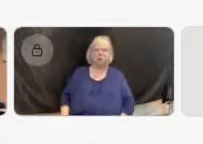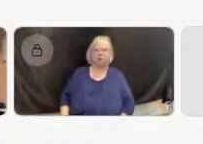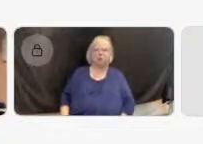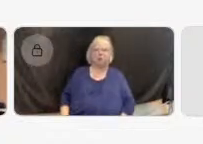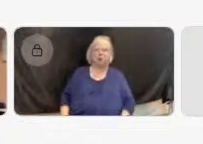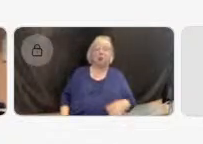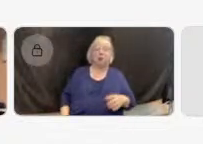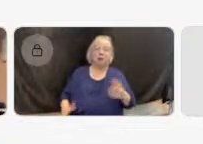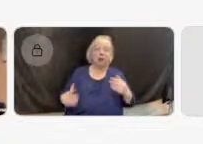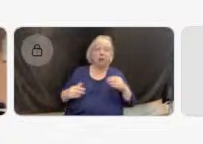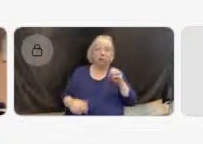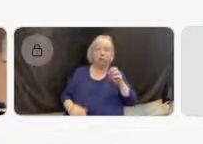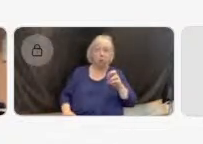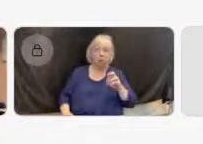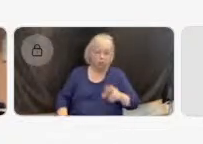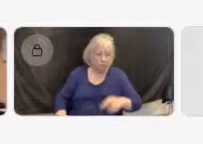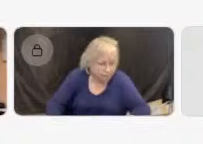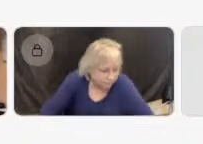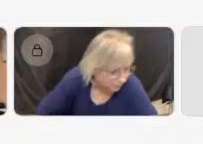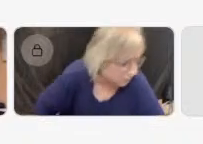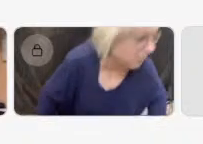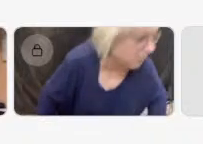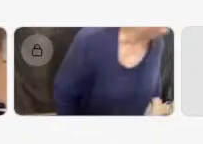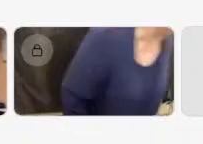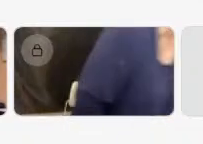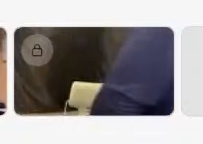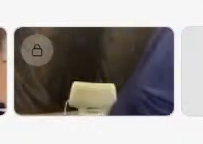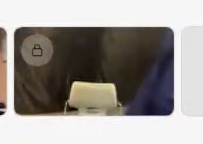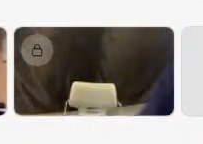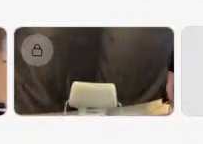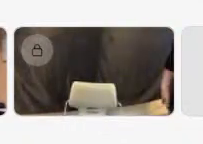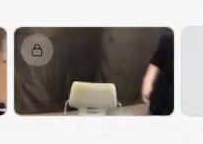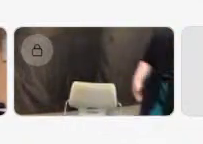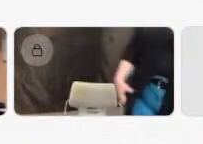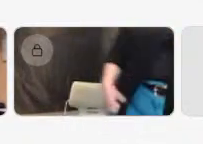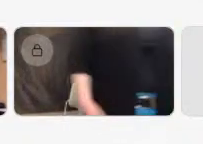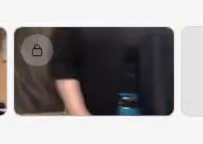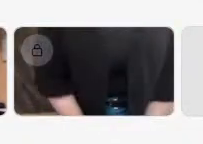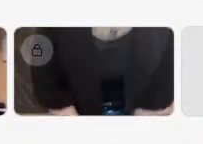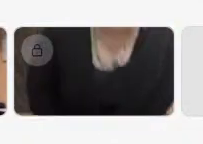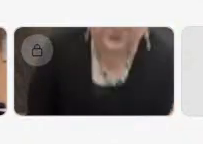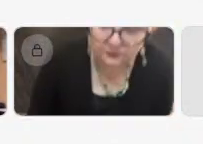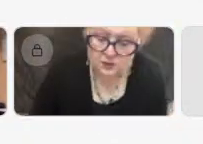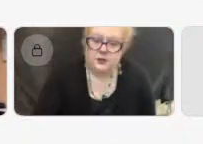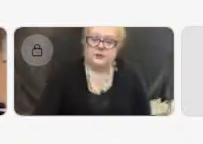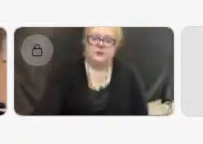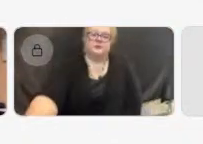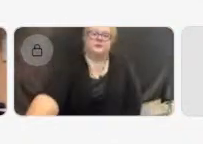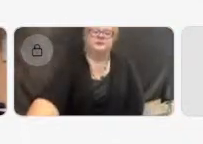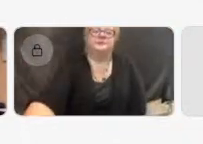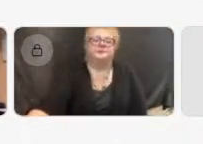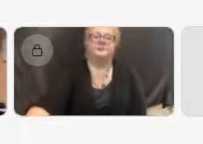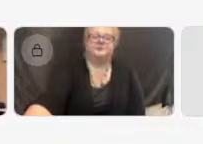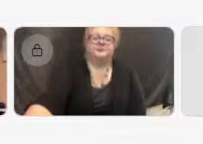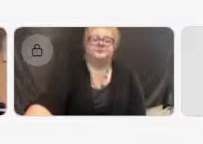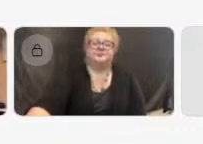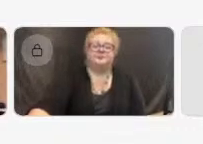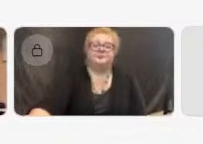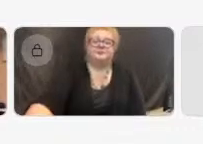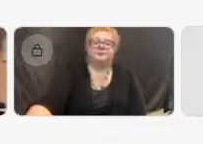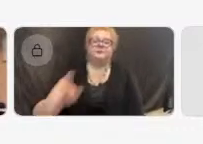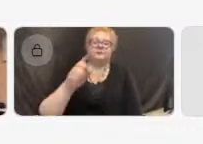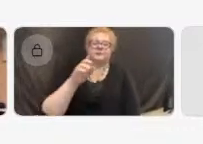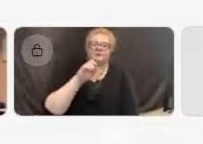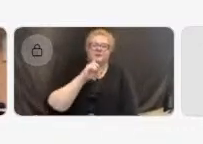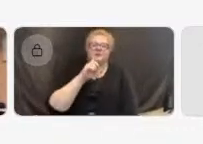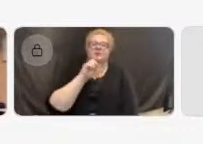In terms of sewer, there's a 10-inch line that comes up through Eagle Hill Golf Course. The minimum line